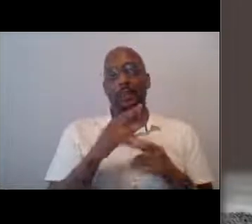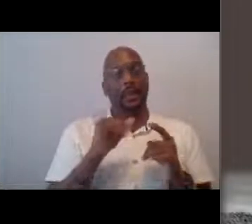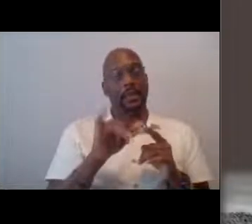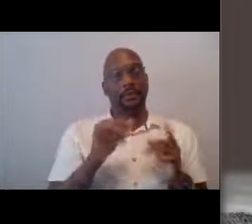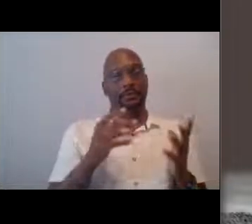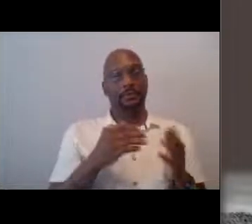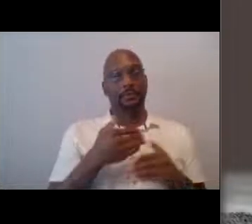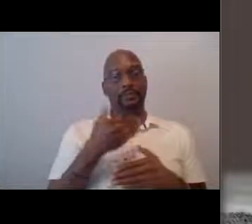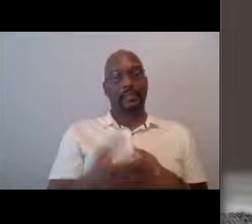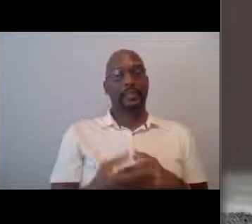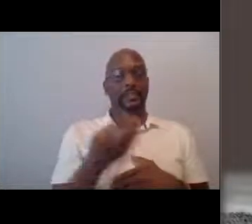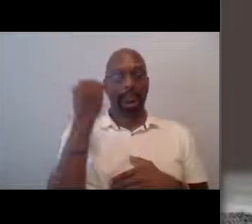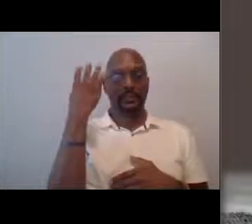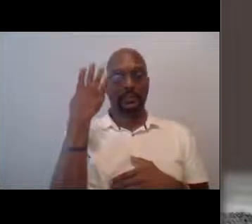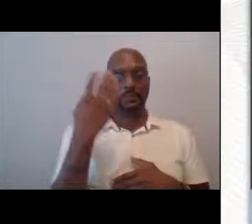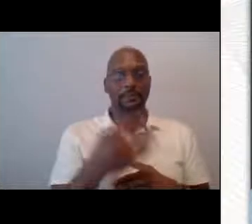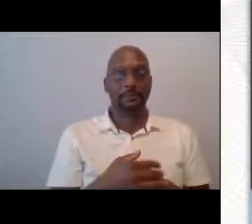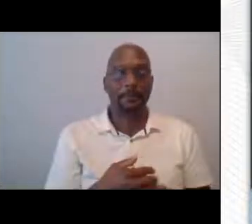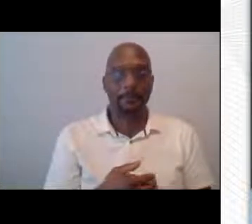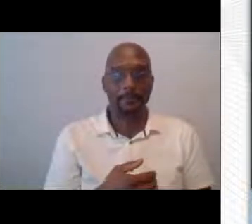slide.